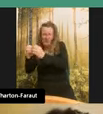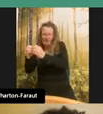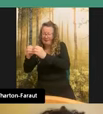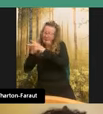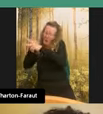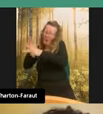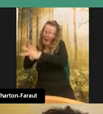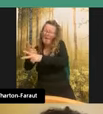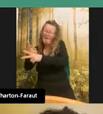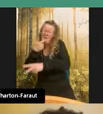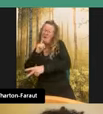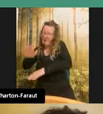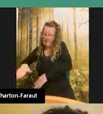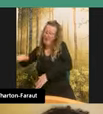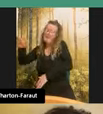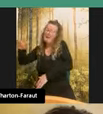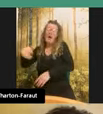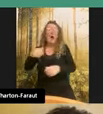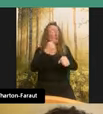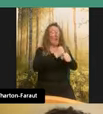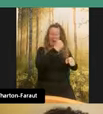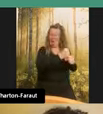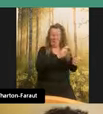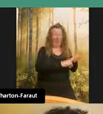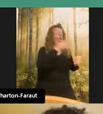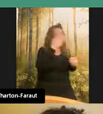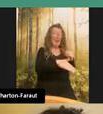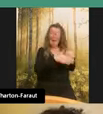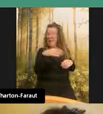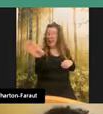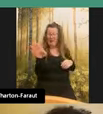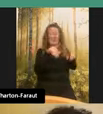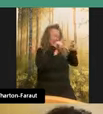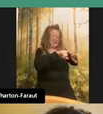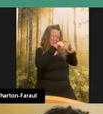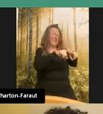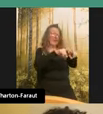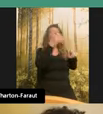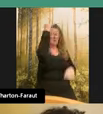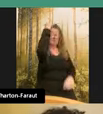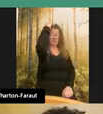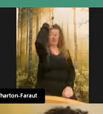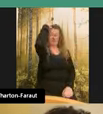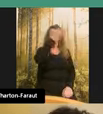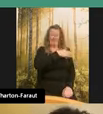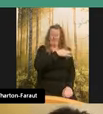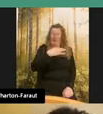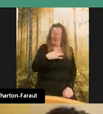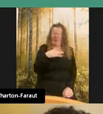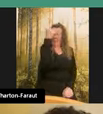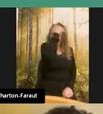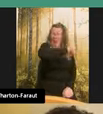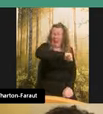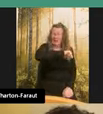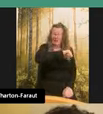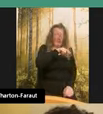my father, actually never left Jamaica, but she had the medicinal knowledge to cure my father of a dangerous fever that he had using bush